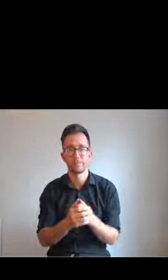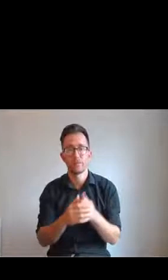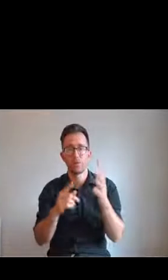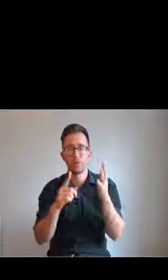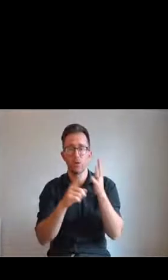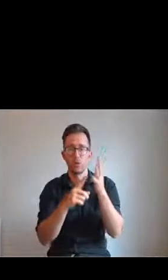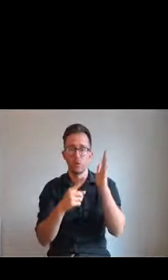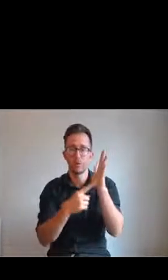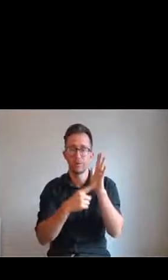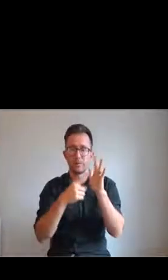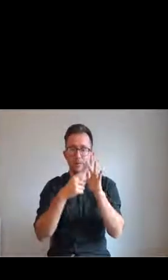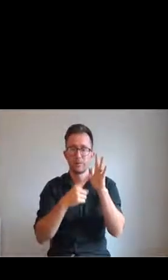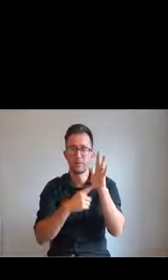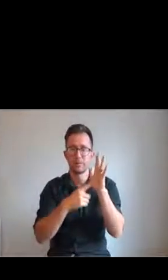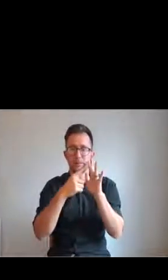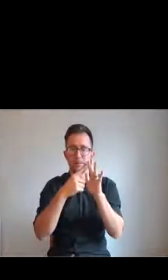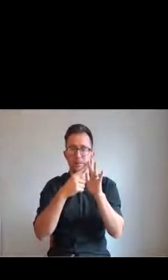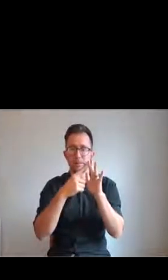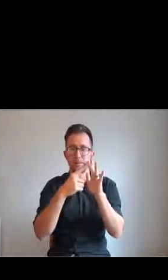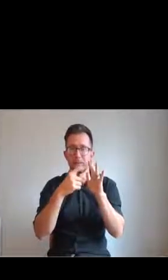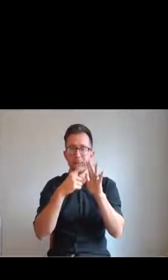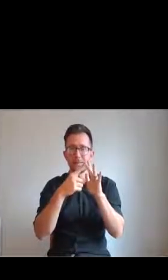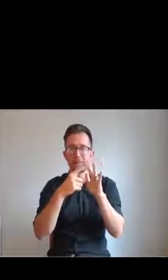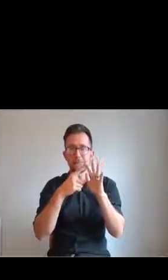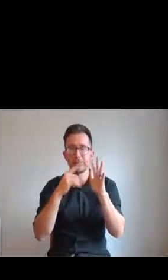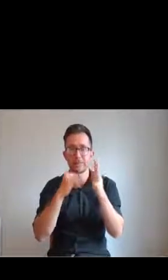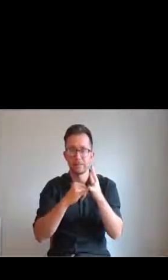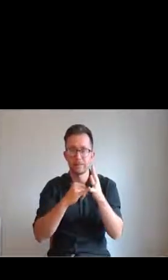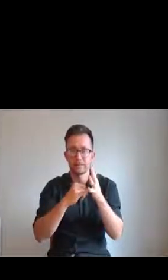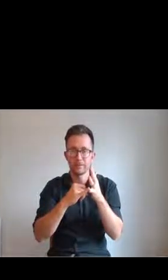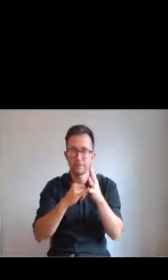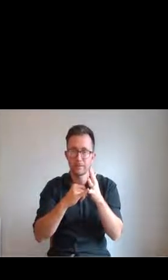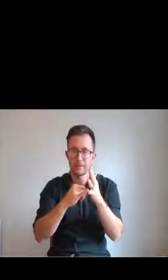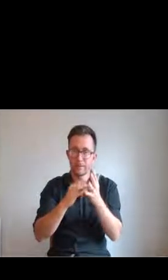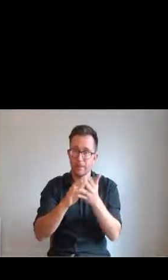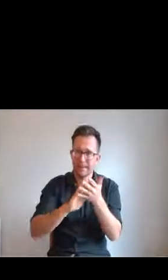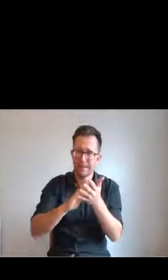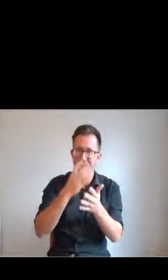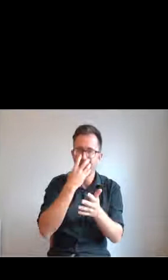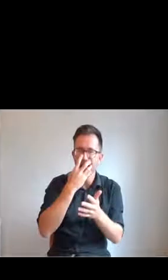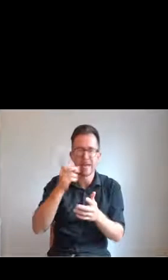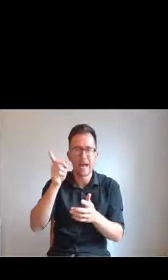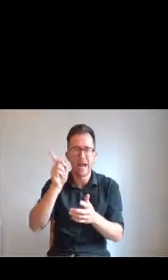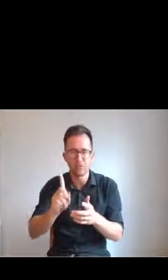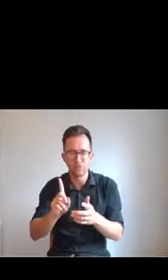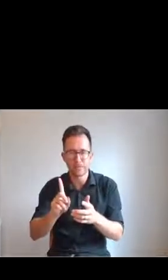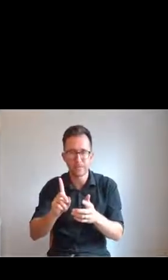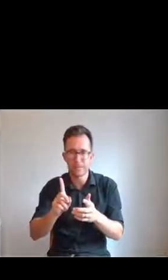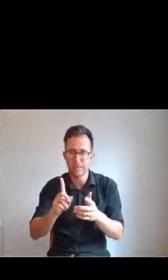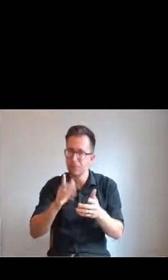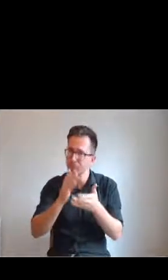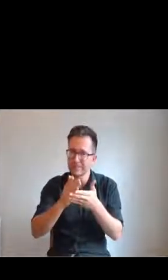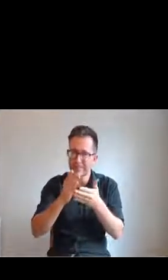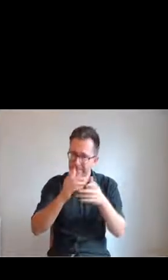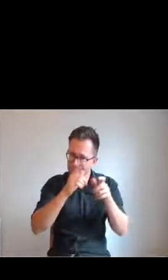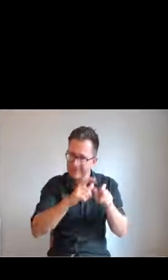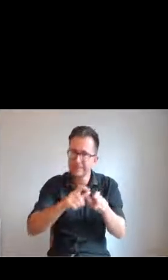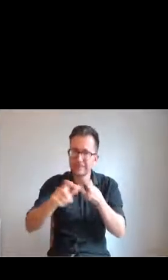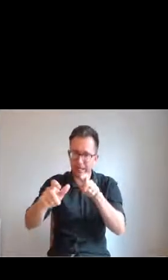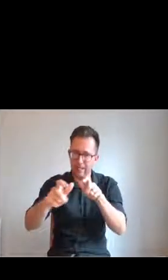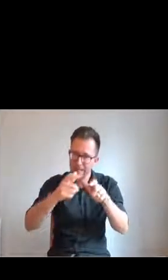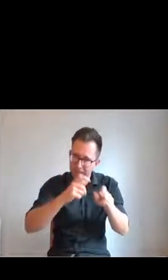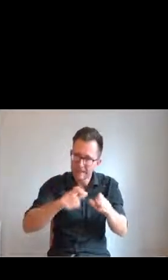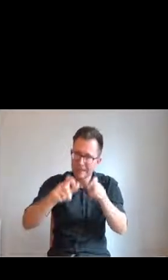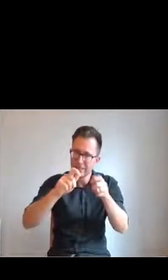Turning now to our utility proposals, we've continued to refine our proposals for the utility diversions across the route, and we're